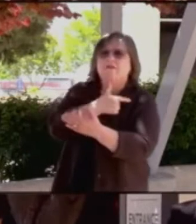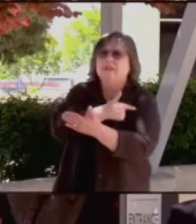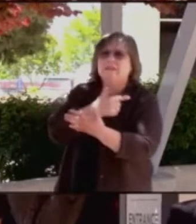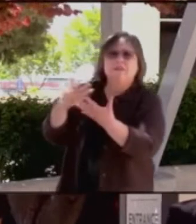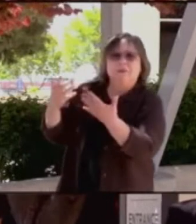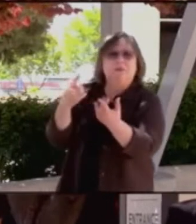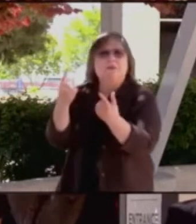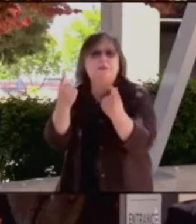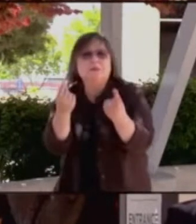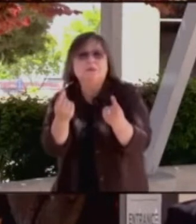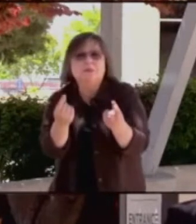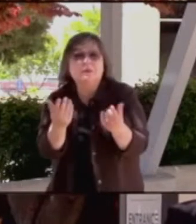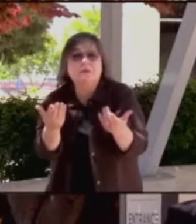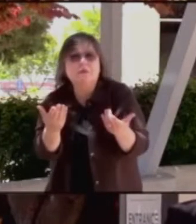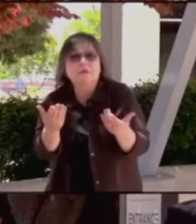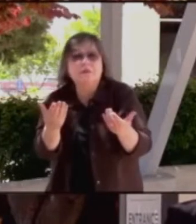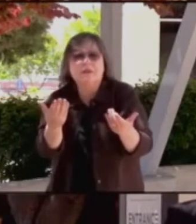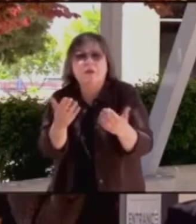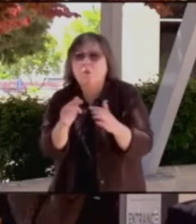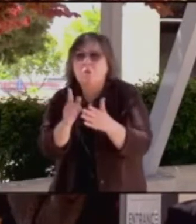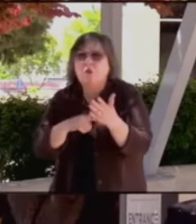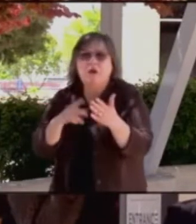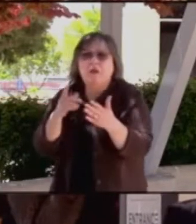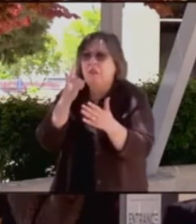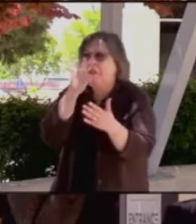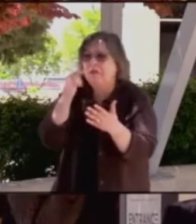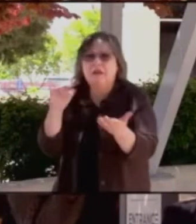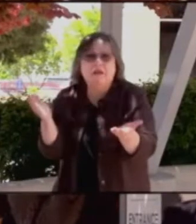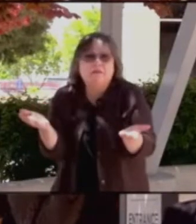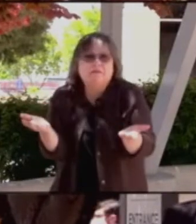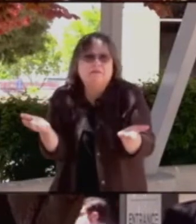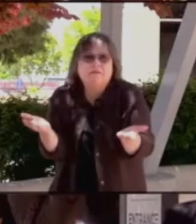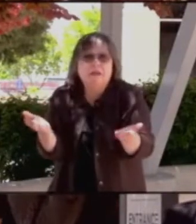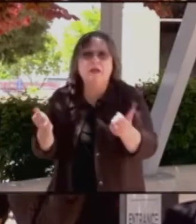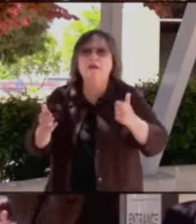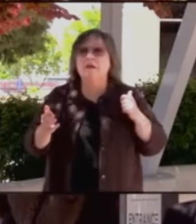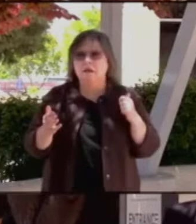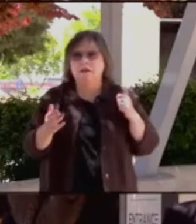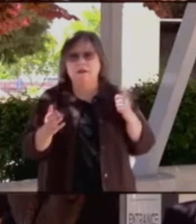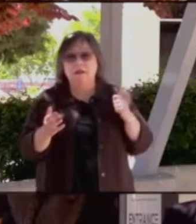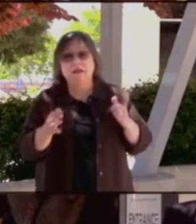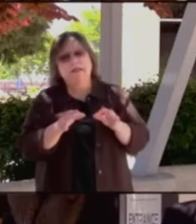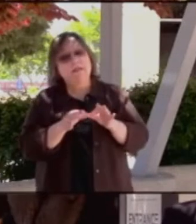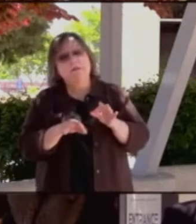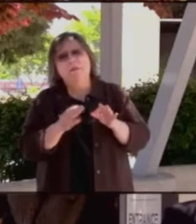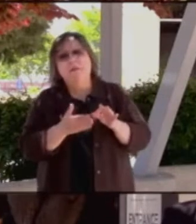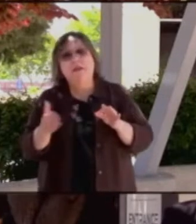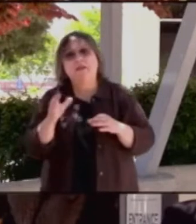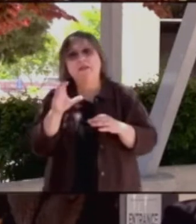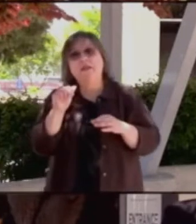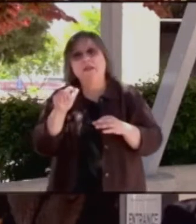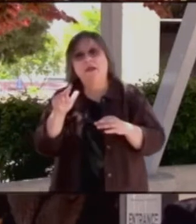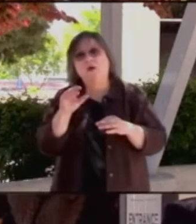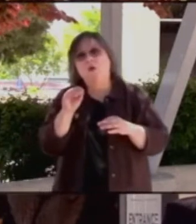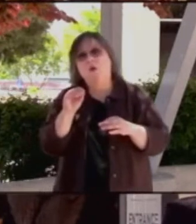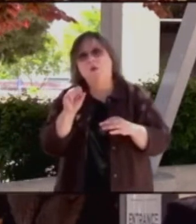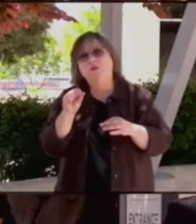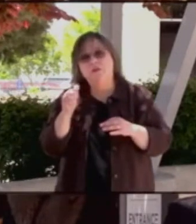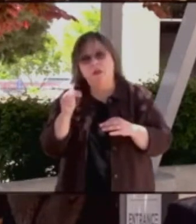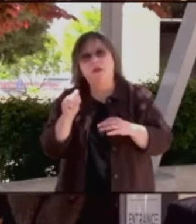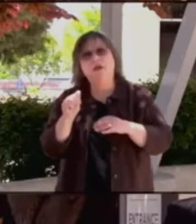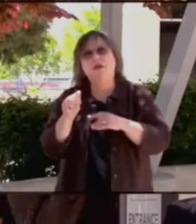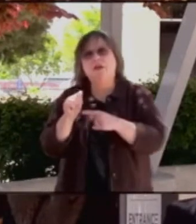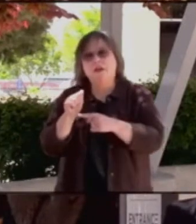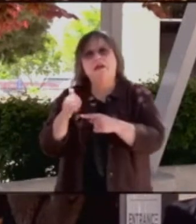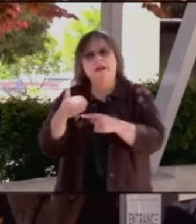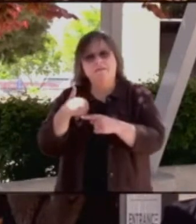think the simplest thing to point to right now is Cal OSHA has proposed regulations. They haven't been adopted yet, but they're going to be considered